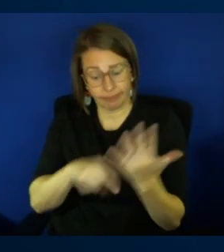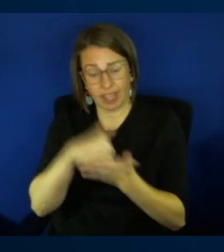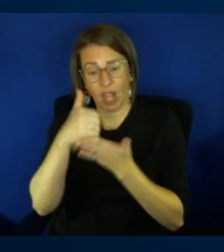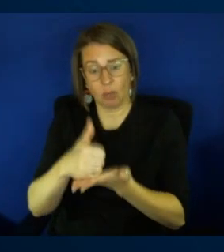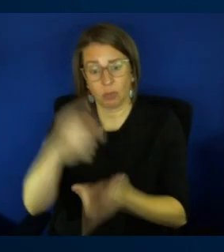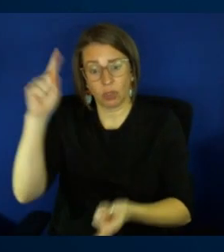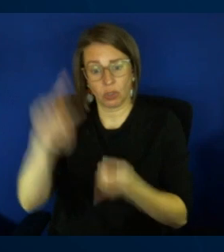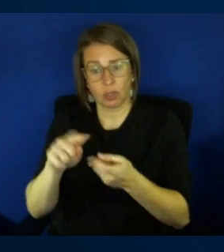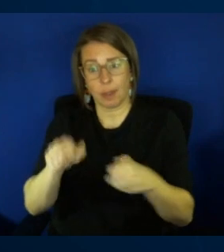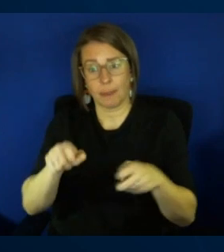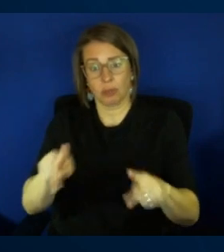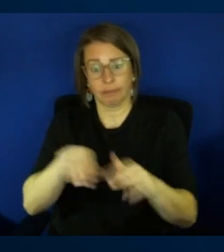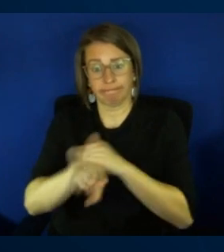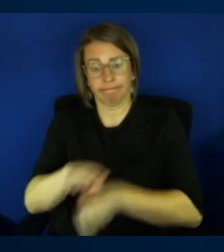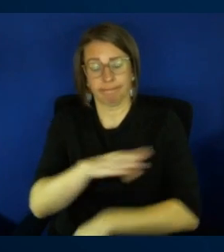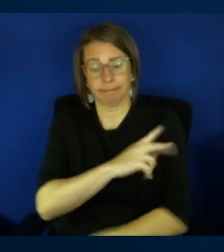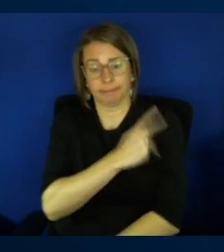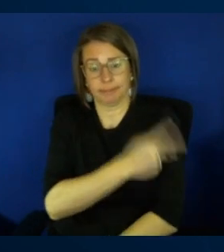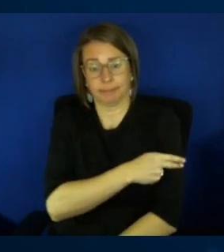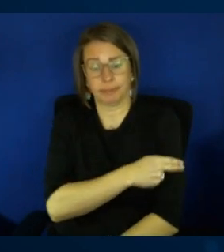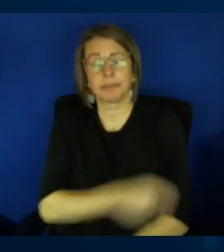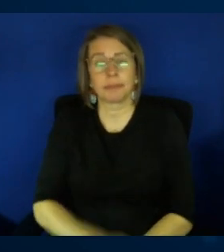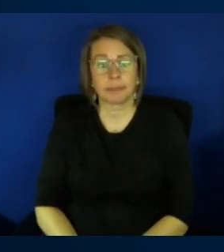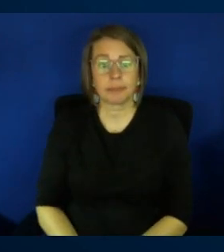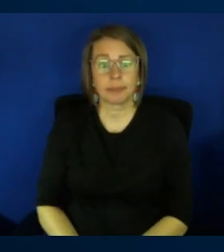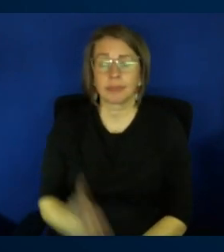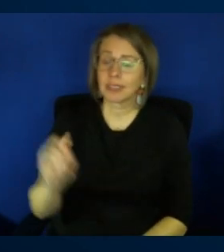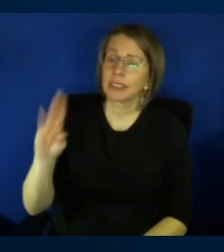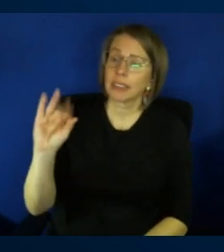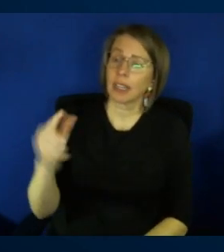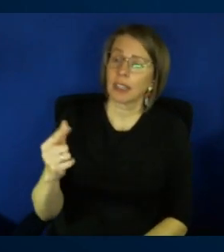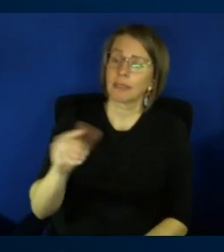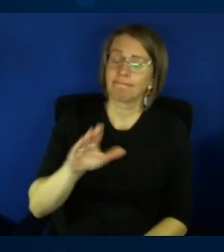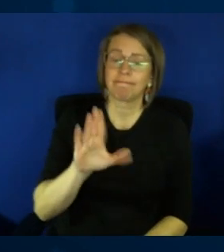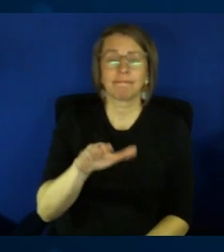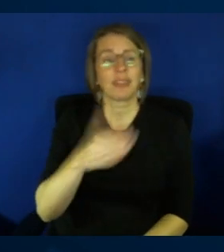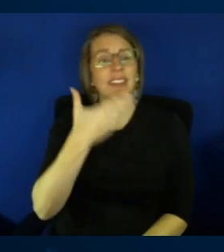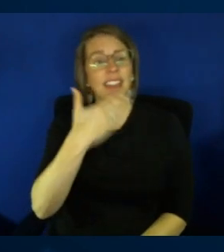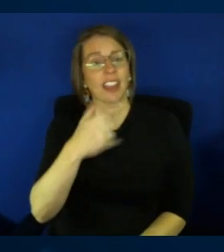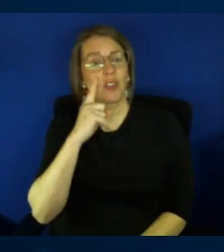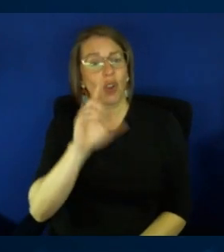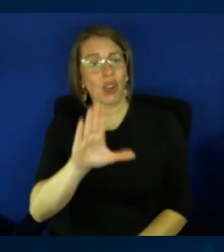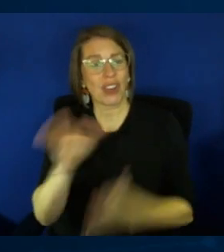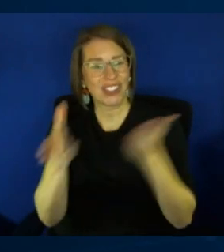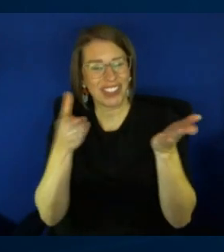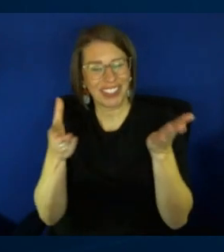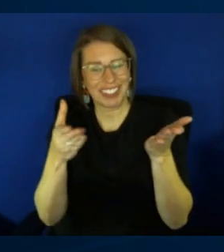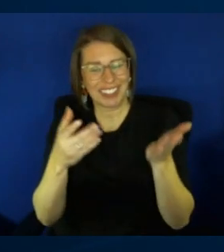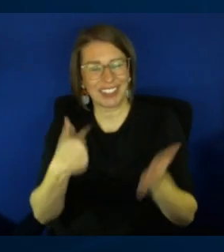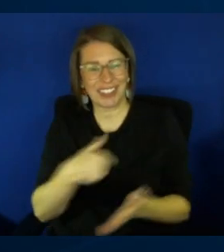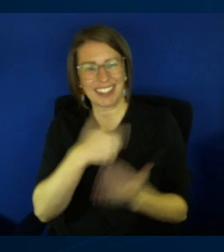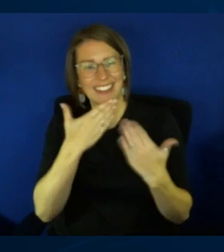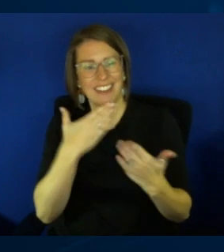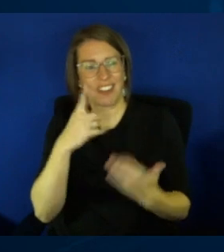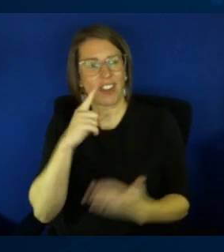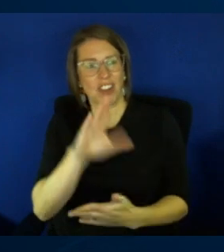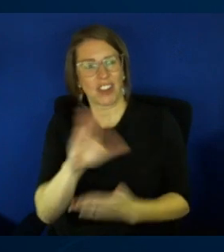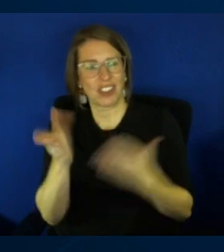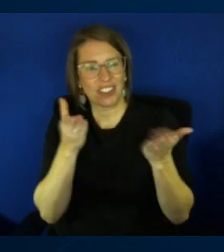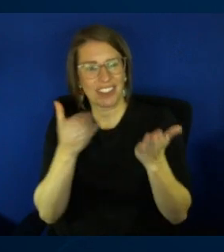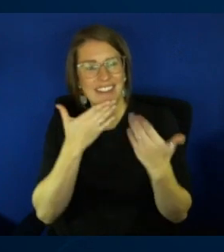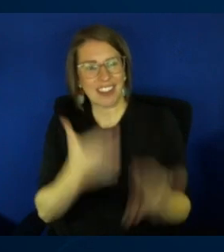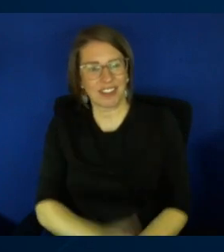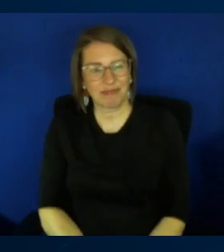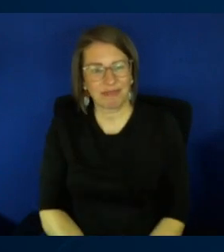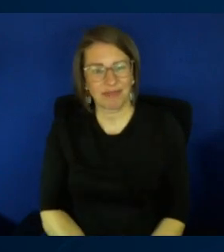has a message for Doug and a question. Marie writes, I want to thank Doug for his service, and so do we. Thank you for your service, Doug.